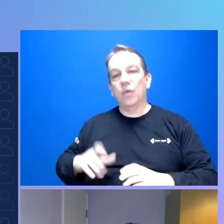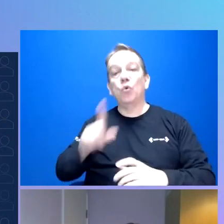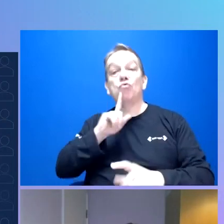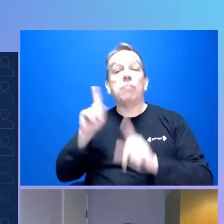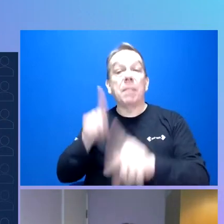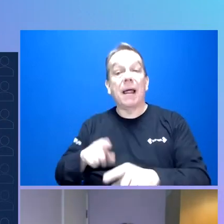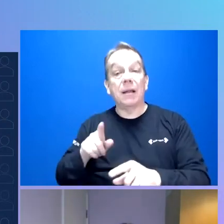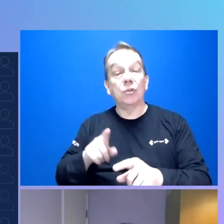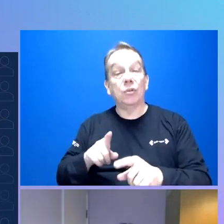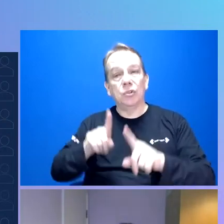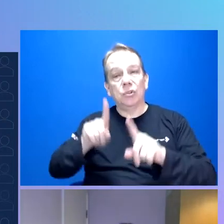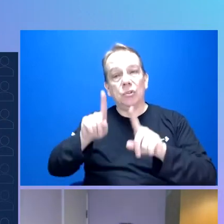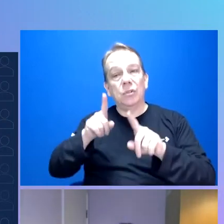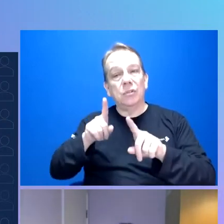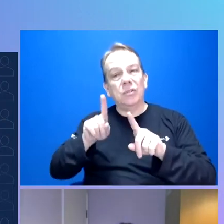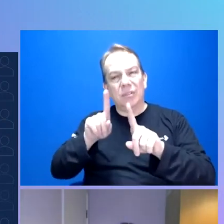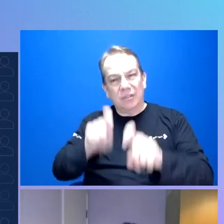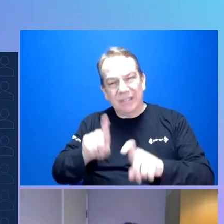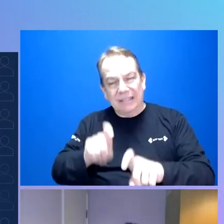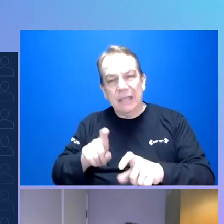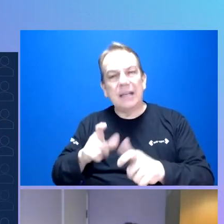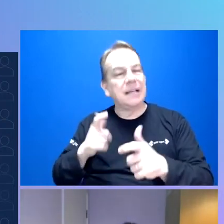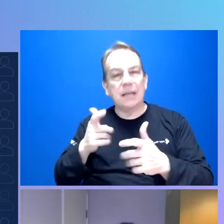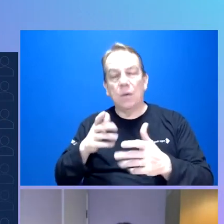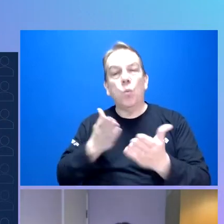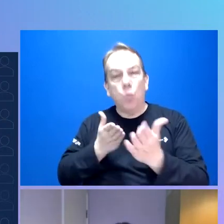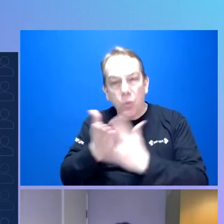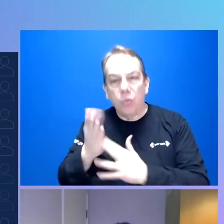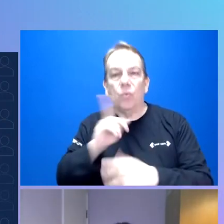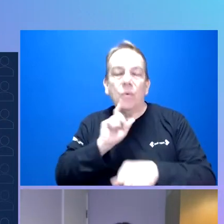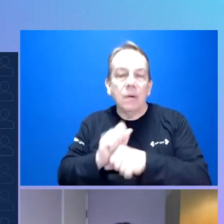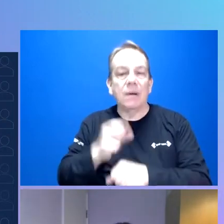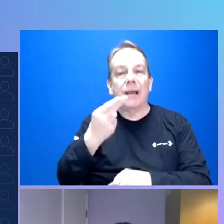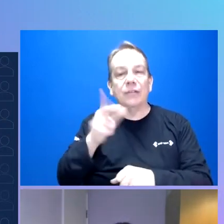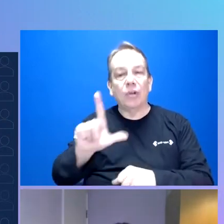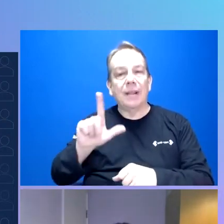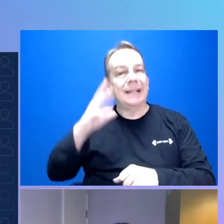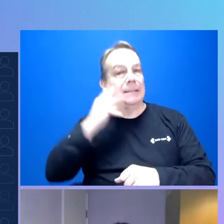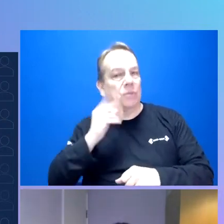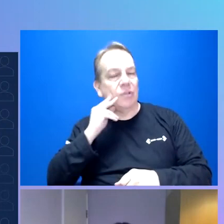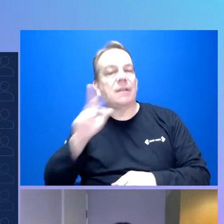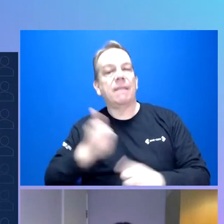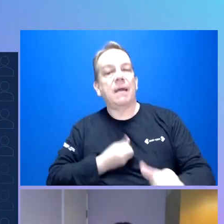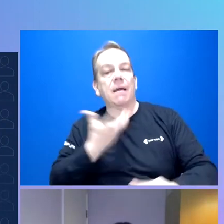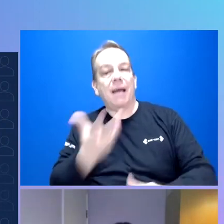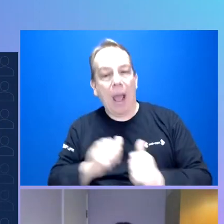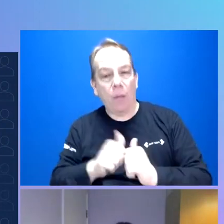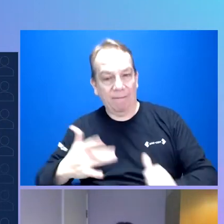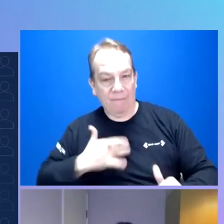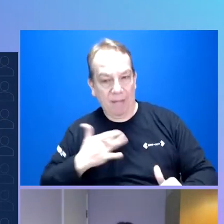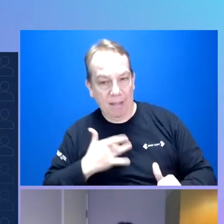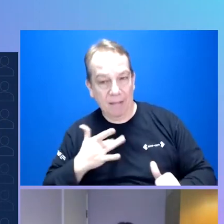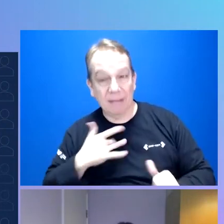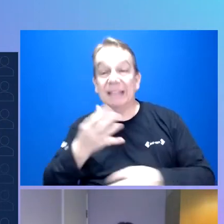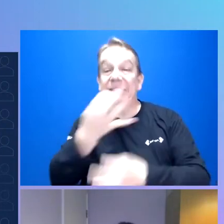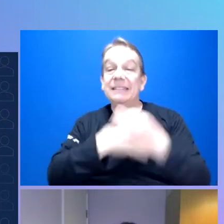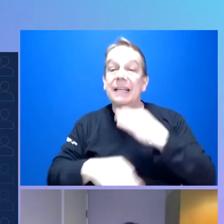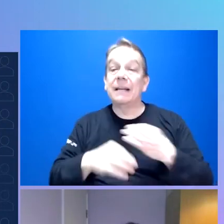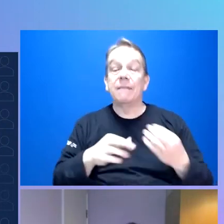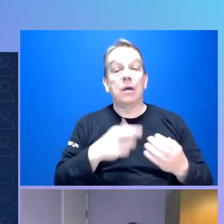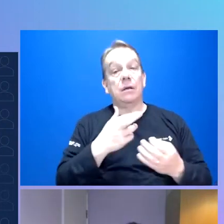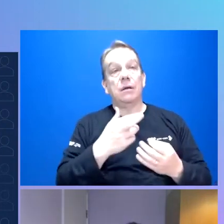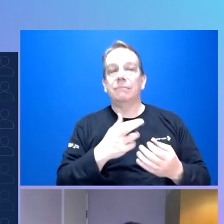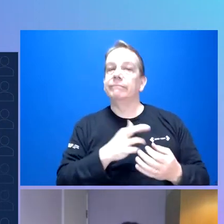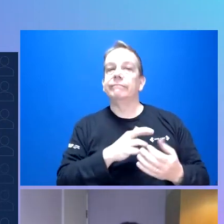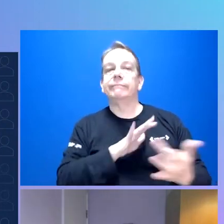with a genuine HL experience to share. It's simply more organic. And so instead of out-resourcing,